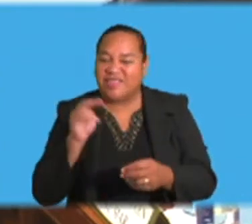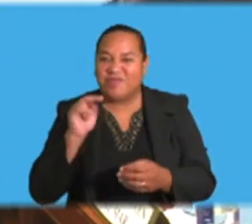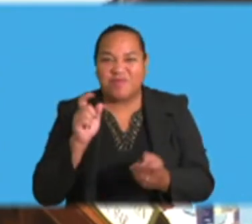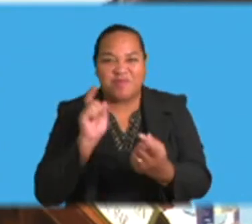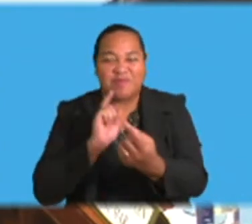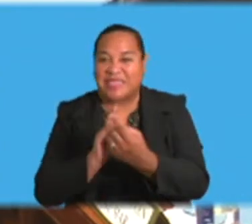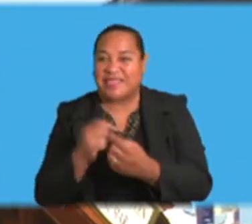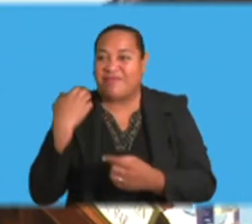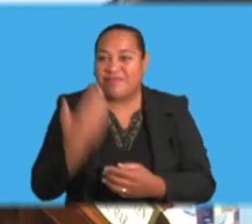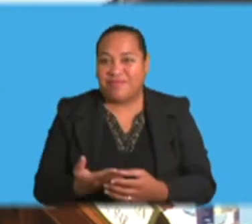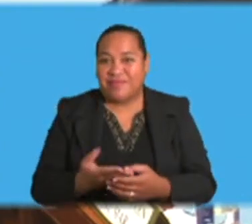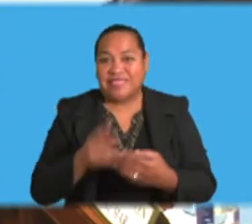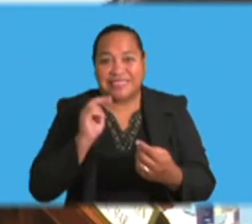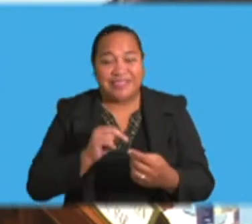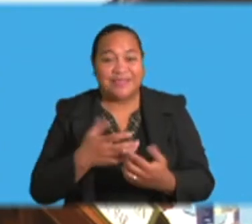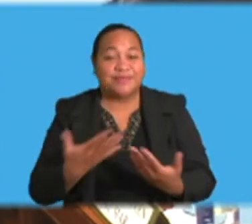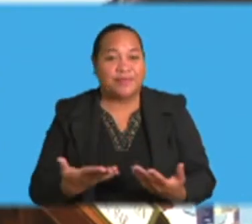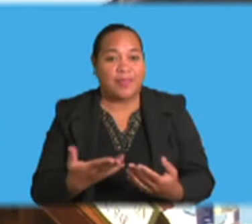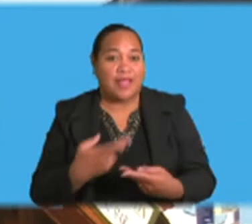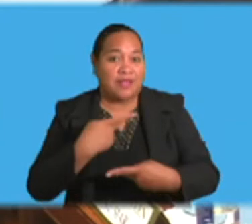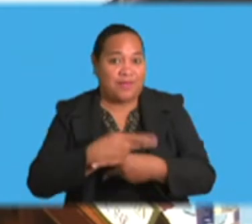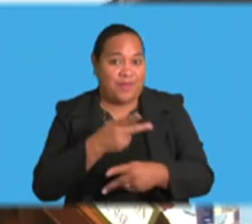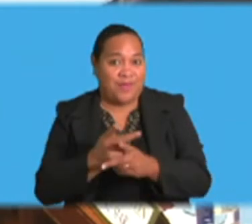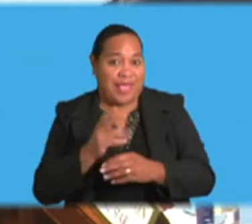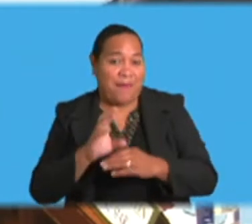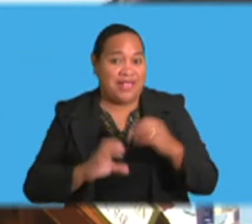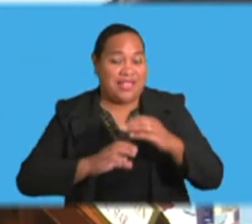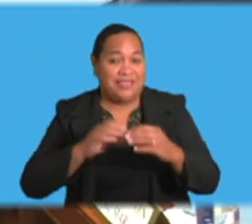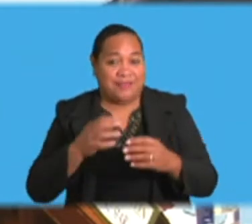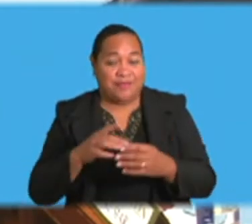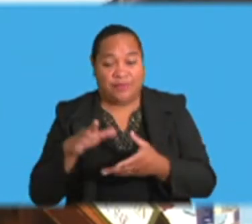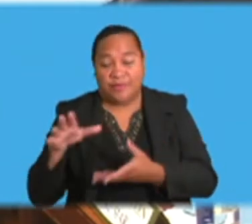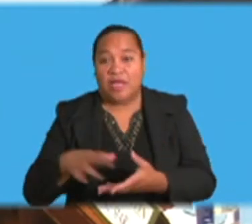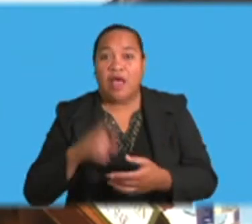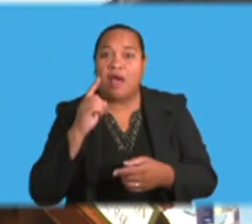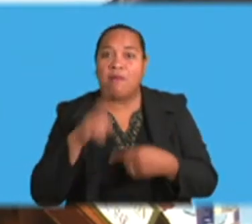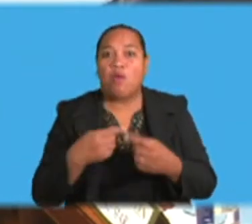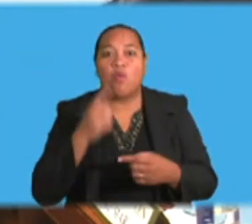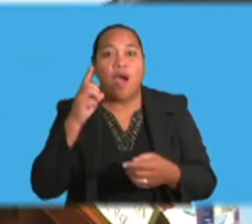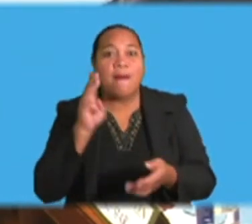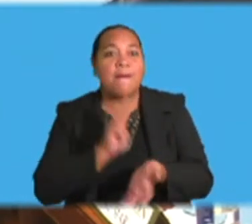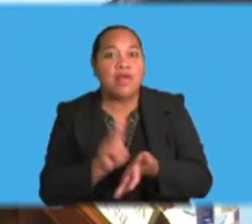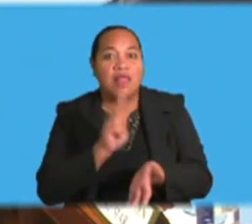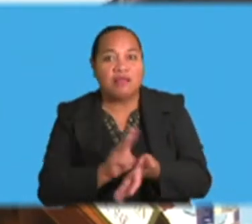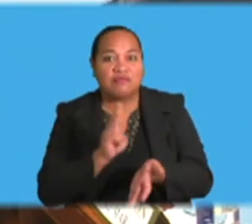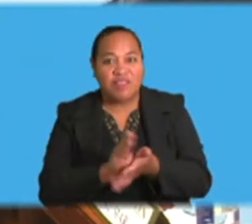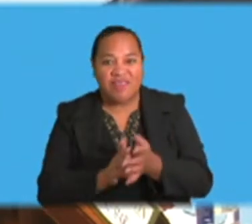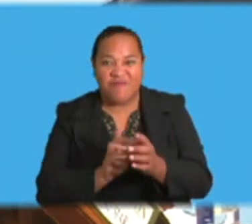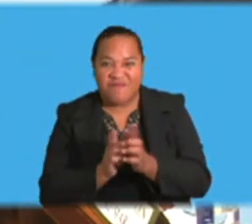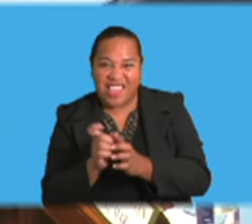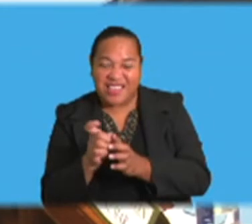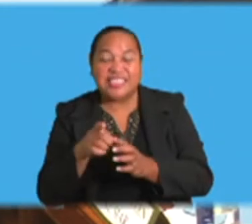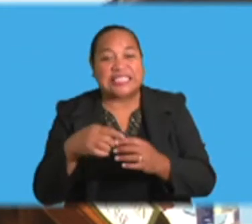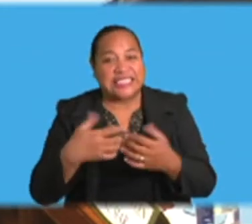farmers. Our production capacity is currently around 1 million fingerlings annually.